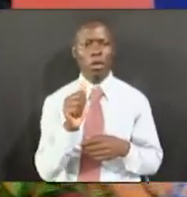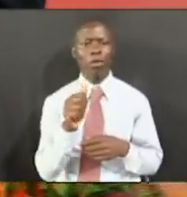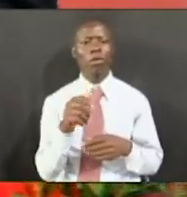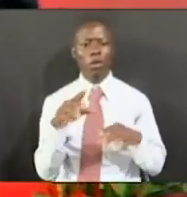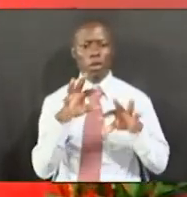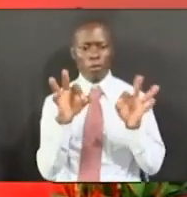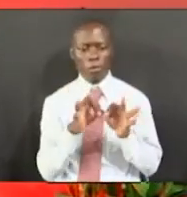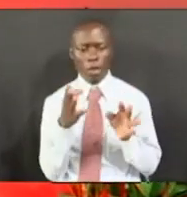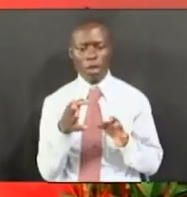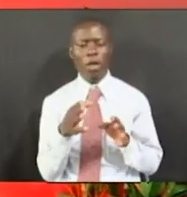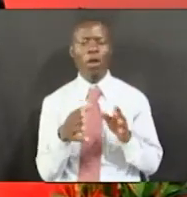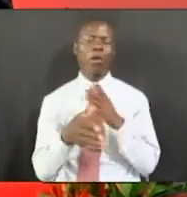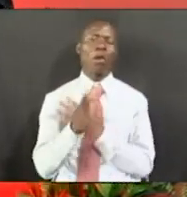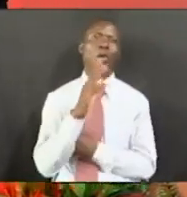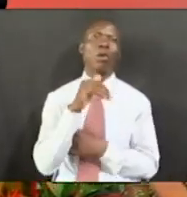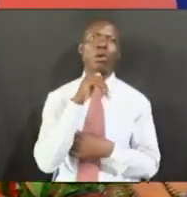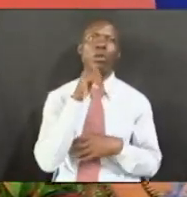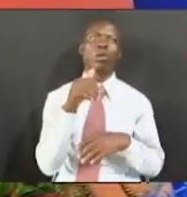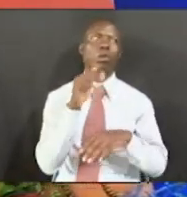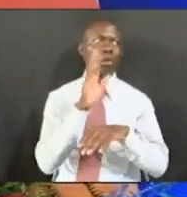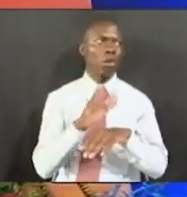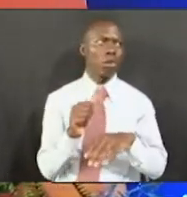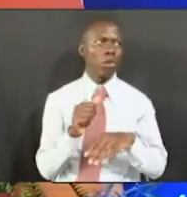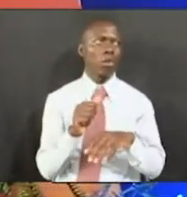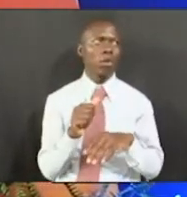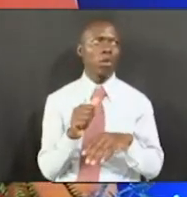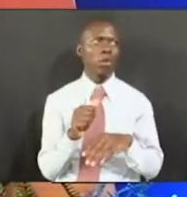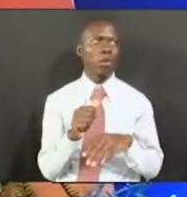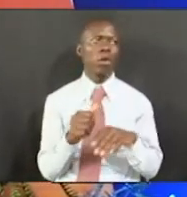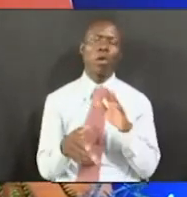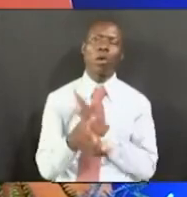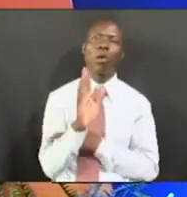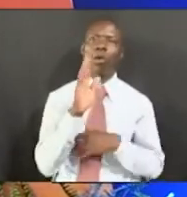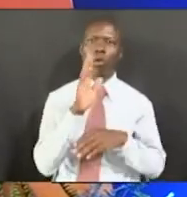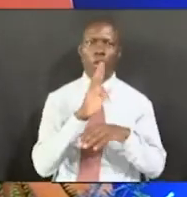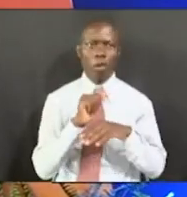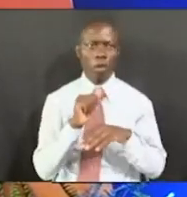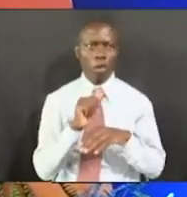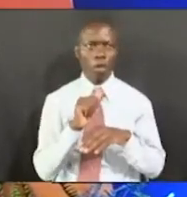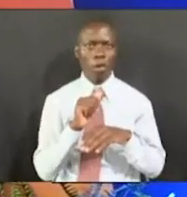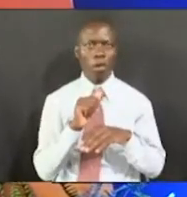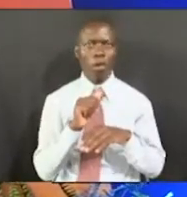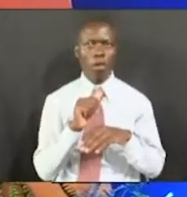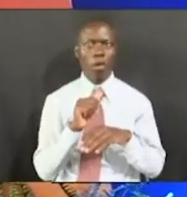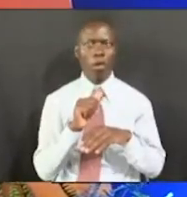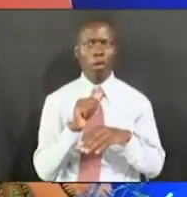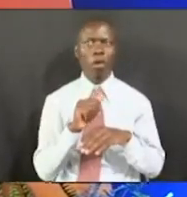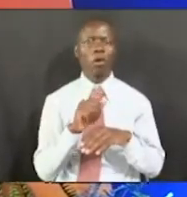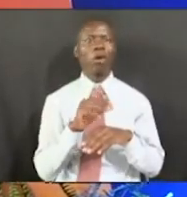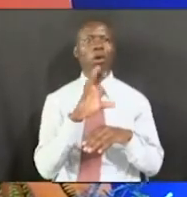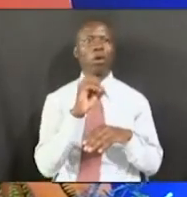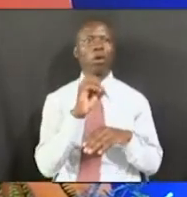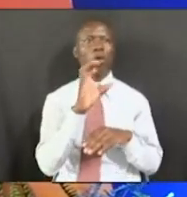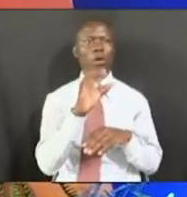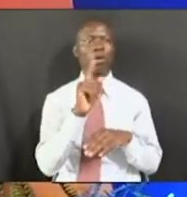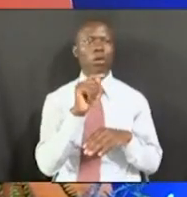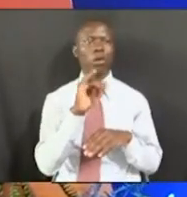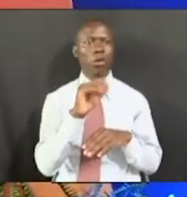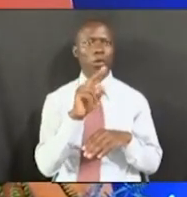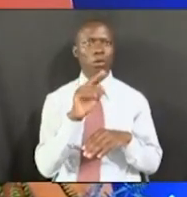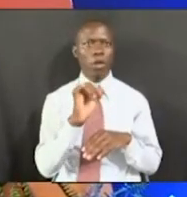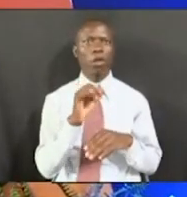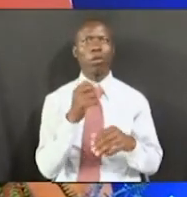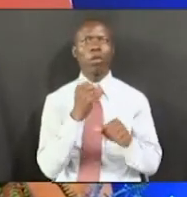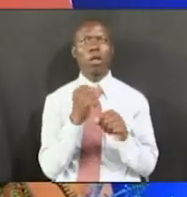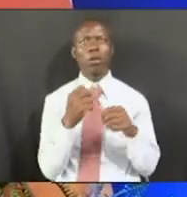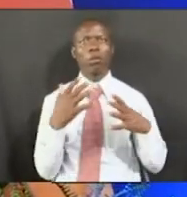God does not call lazy people. God calls optimistic and working people. So why are